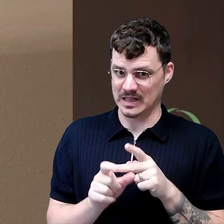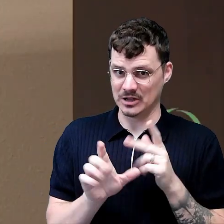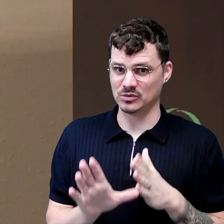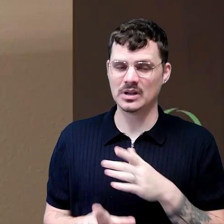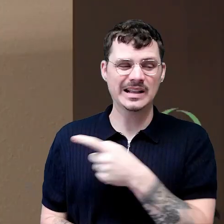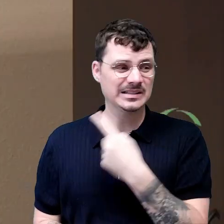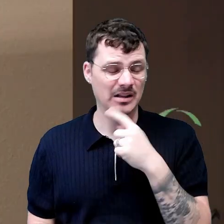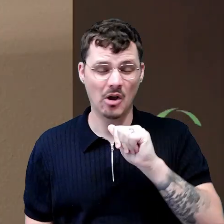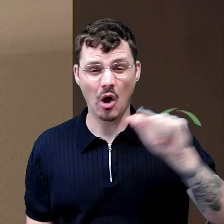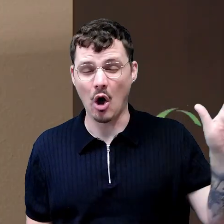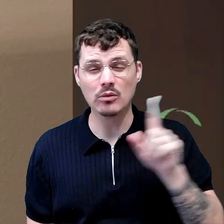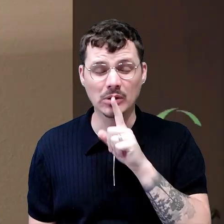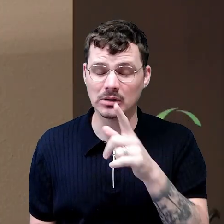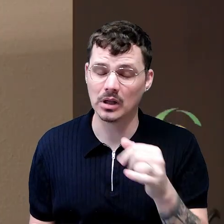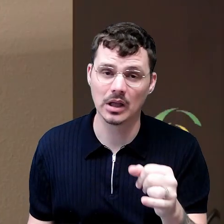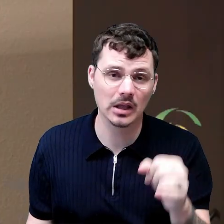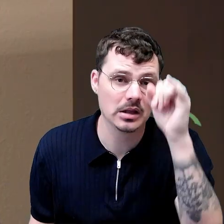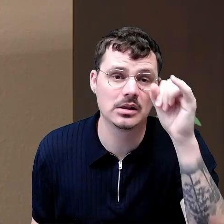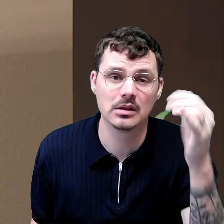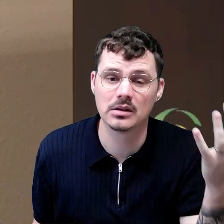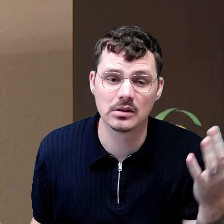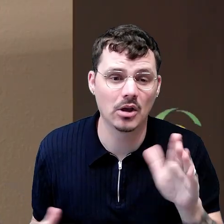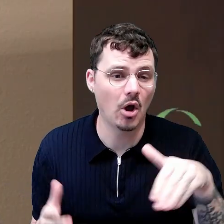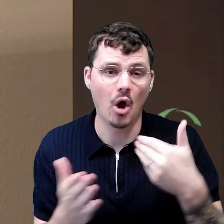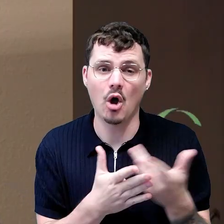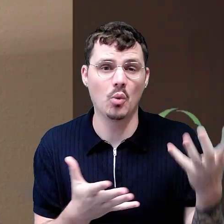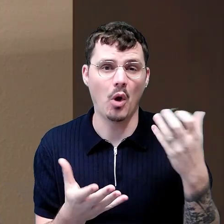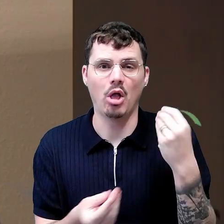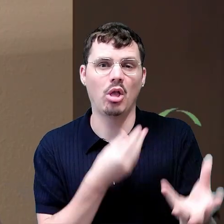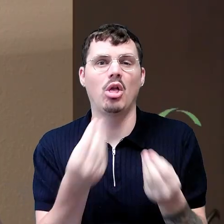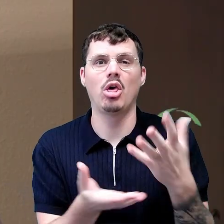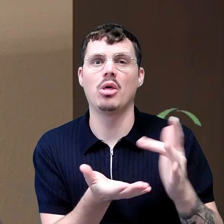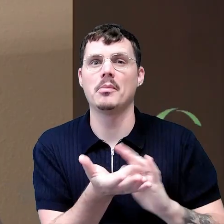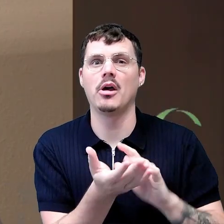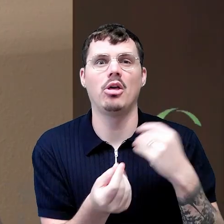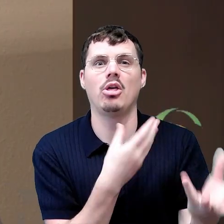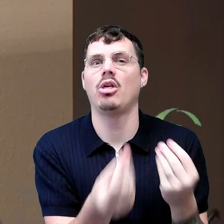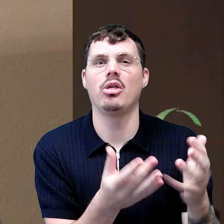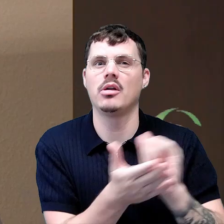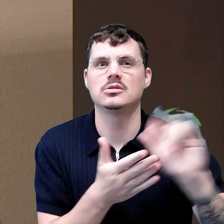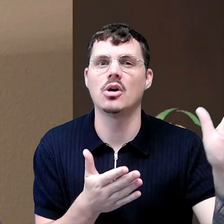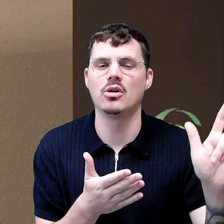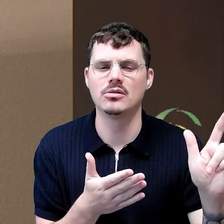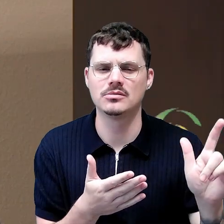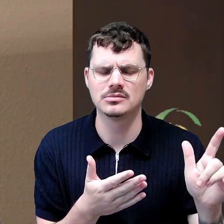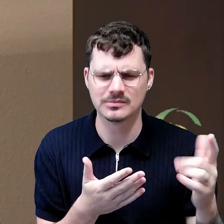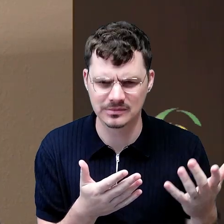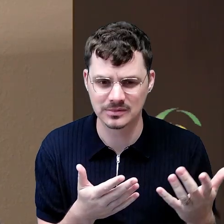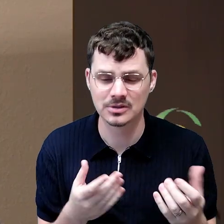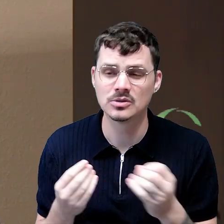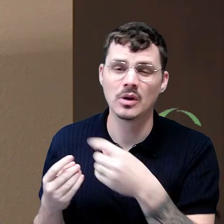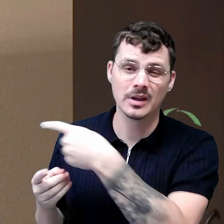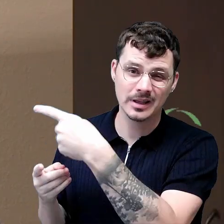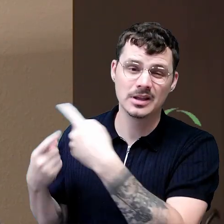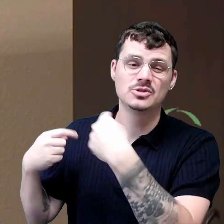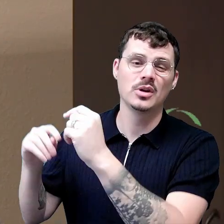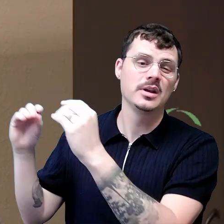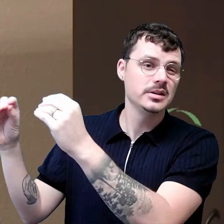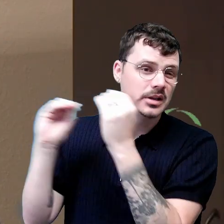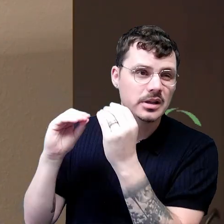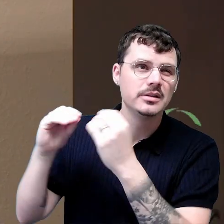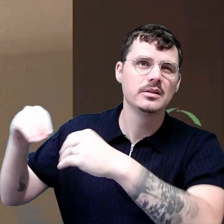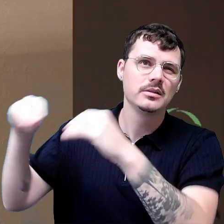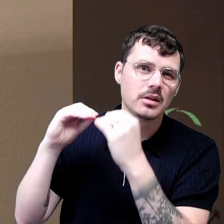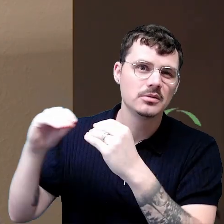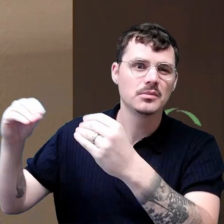just complete idiots, and all they want to do is drug people up. And so, he tried to teach me about